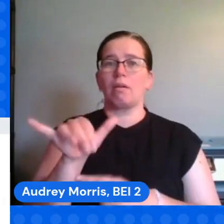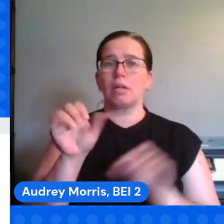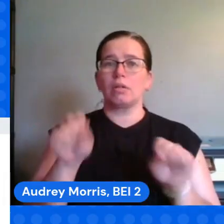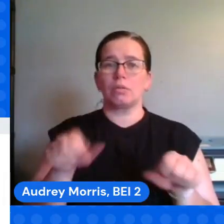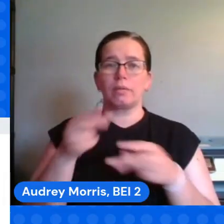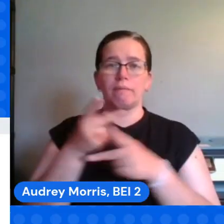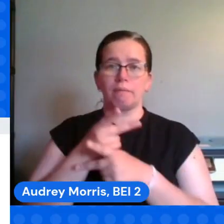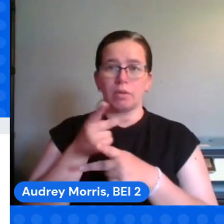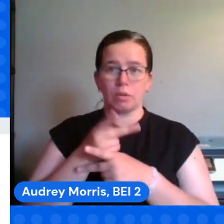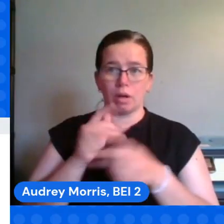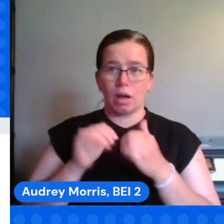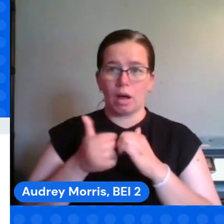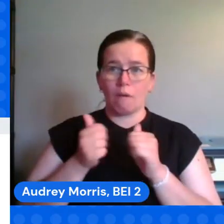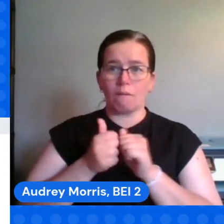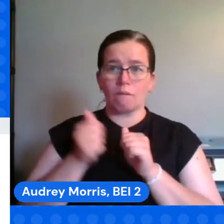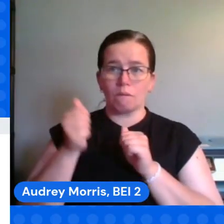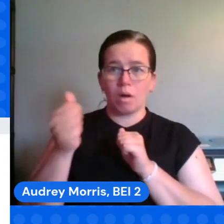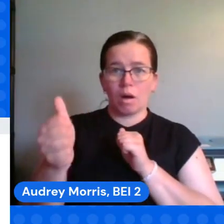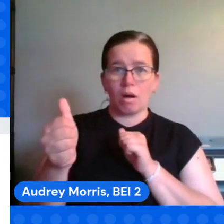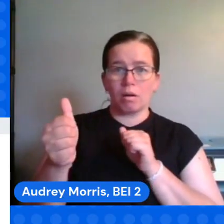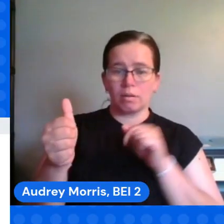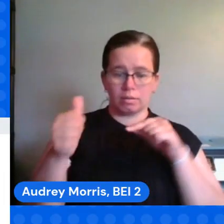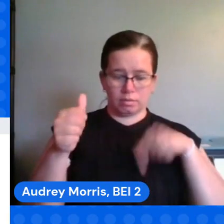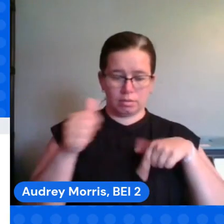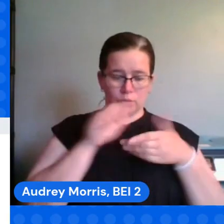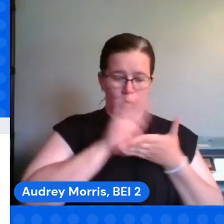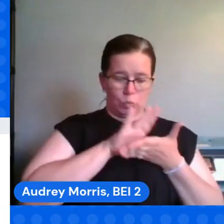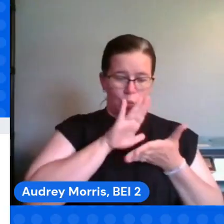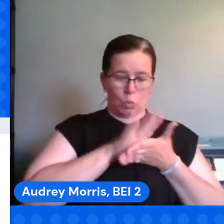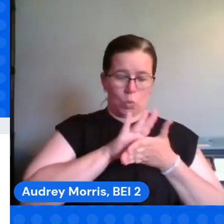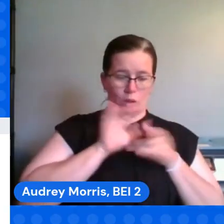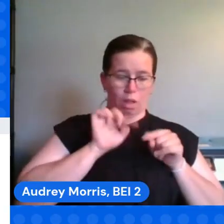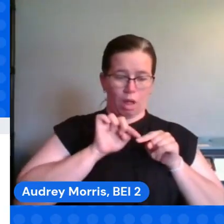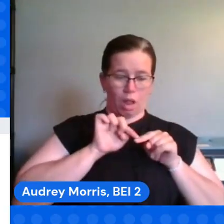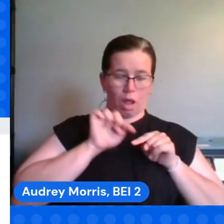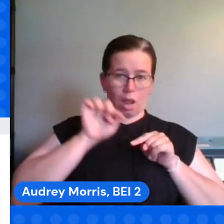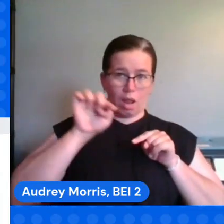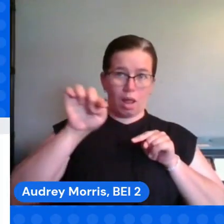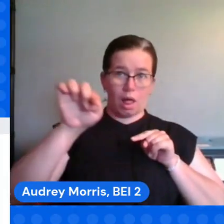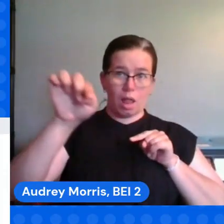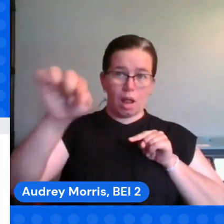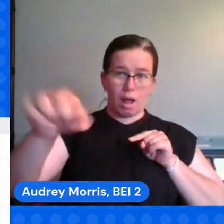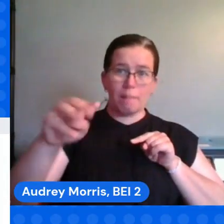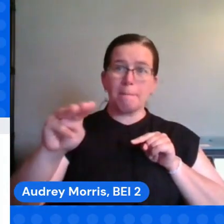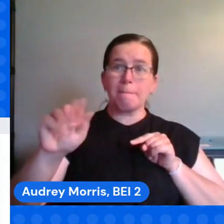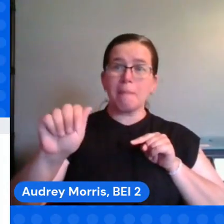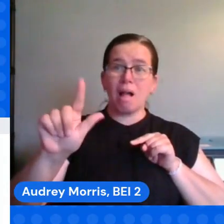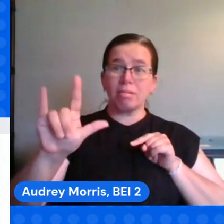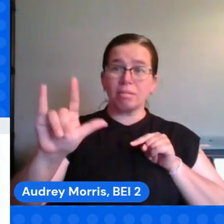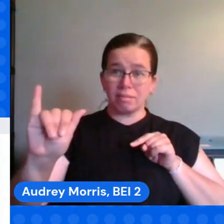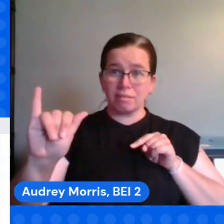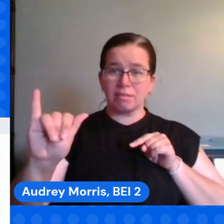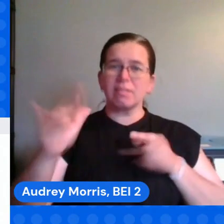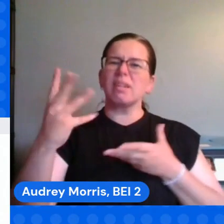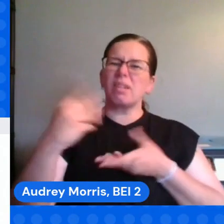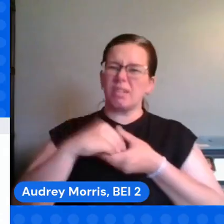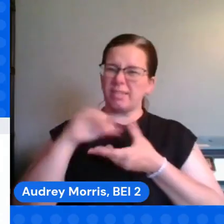how far it is from his school to Mali and include that in his presentation.